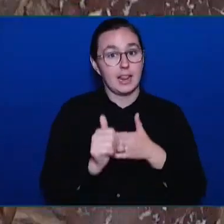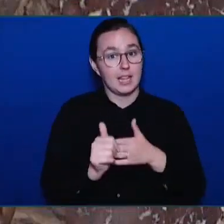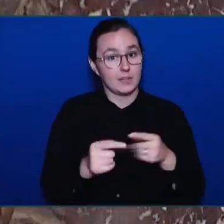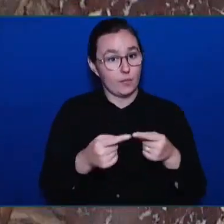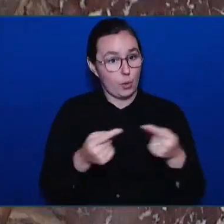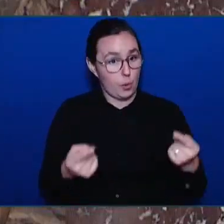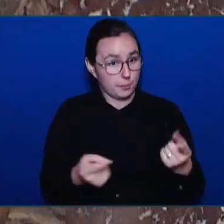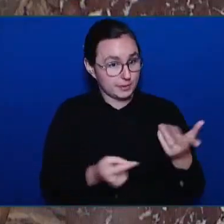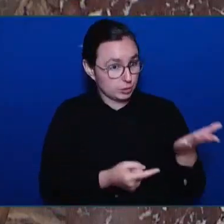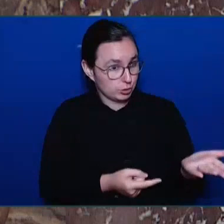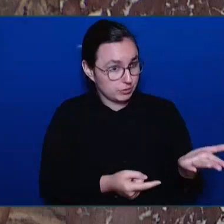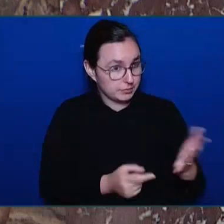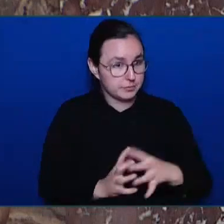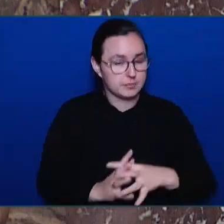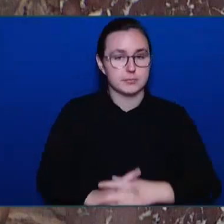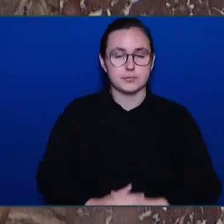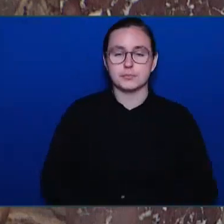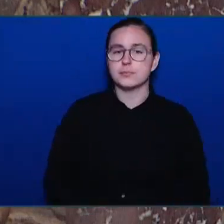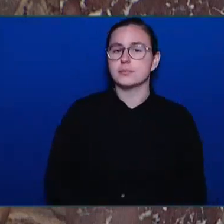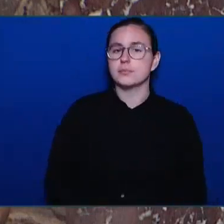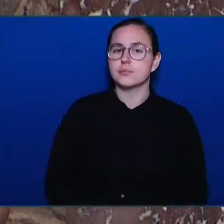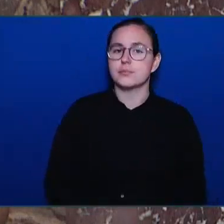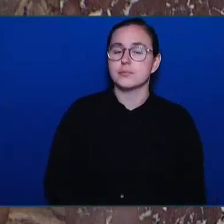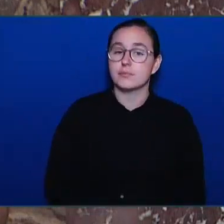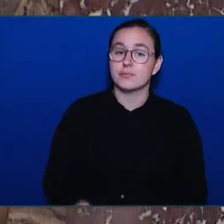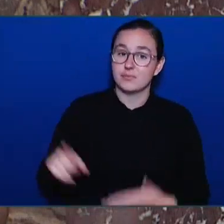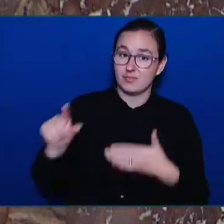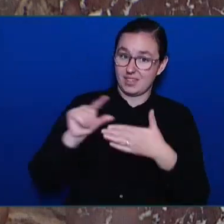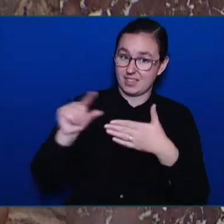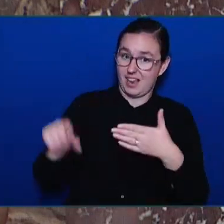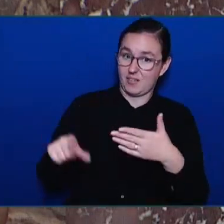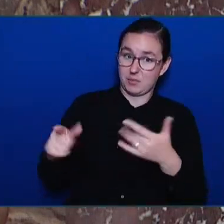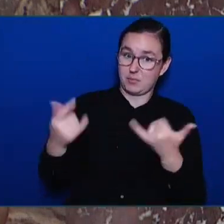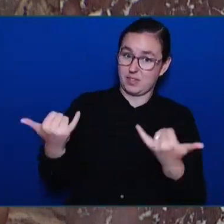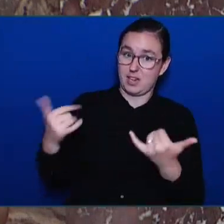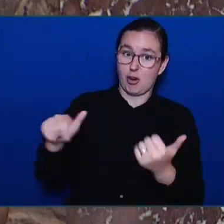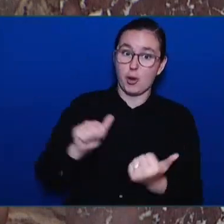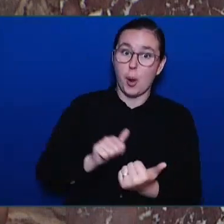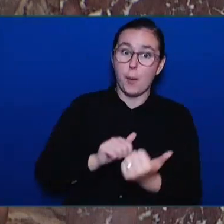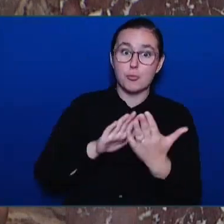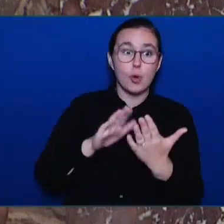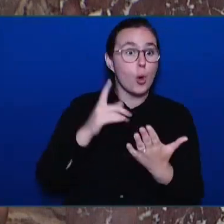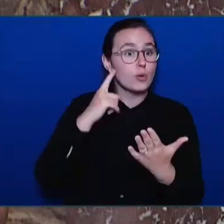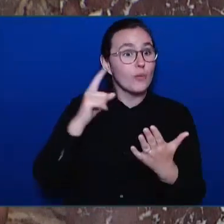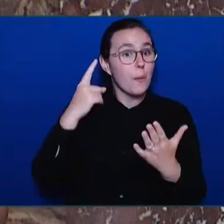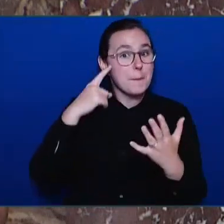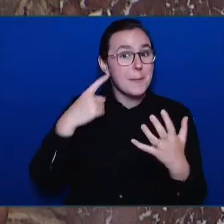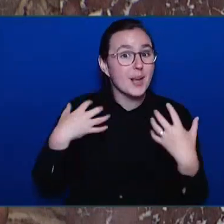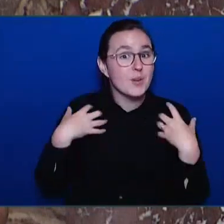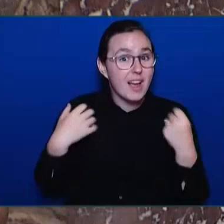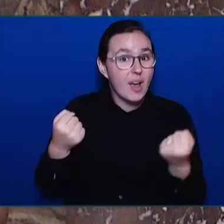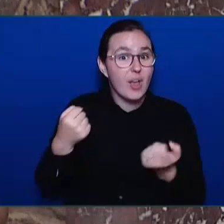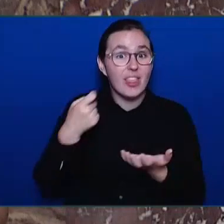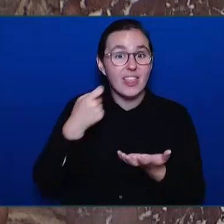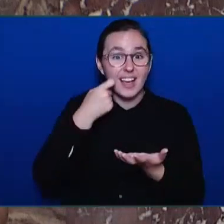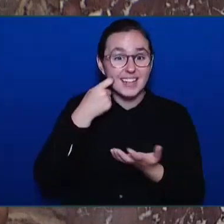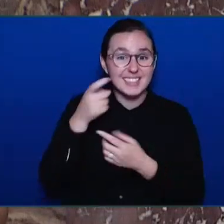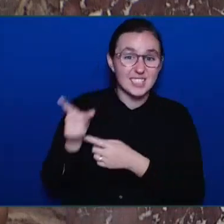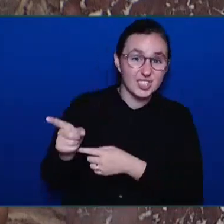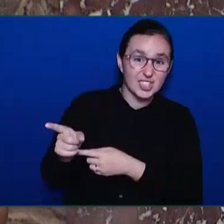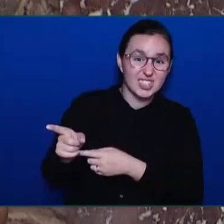current approach to mental health and addictions has utterly failed. Over 11,000 lives